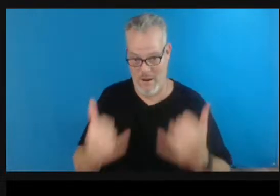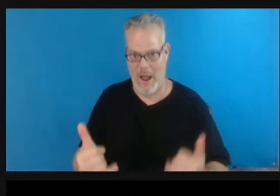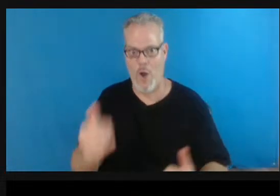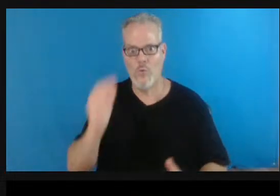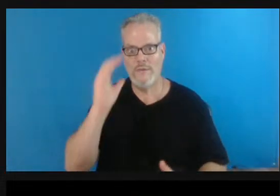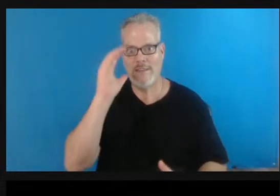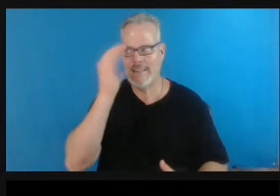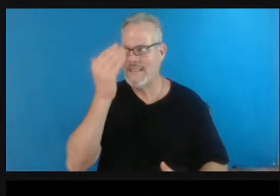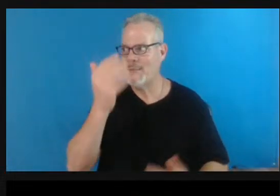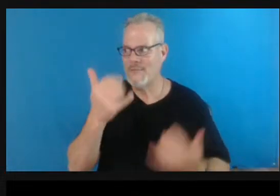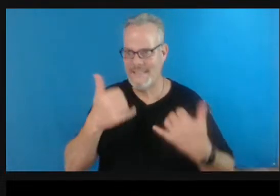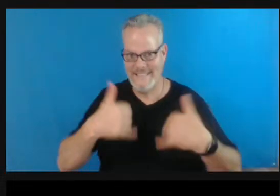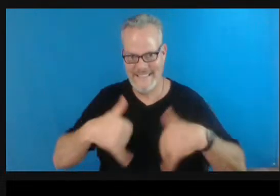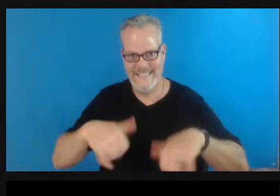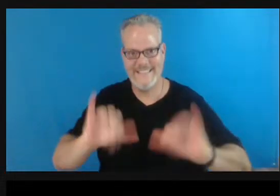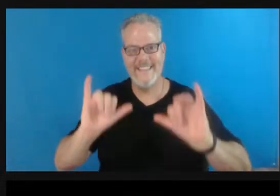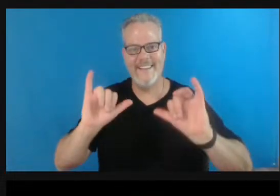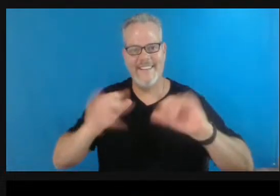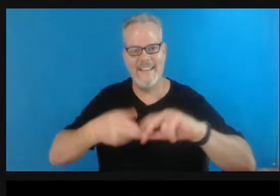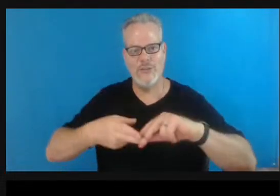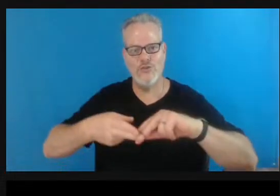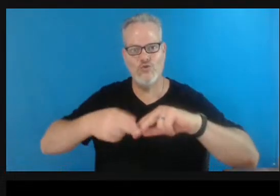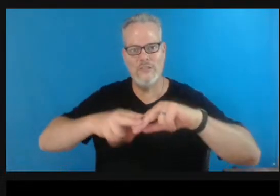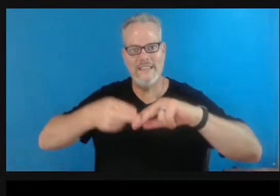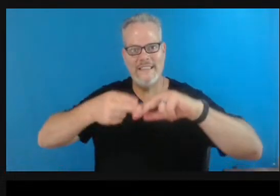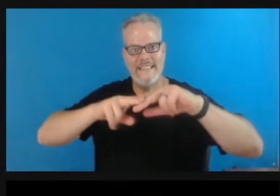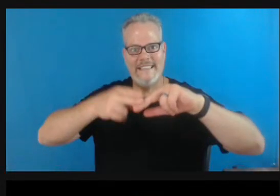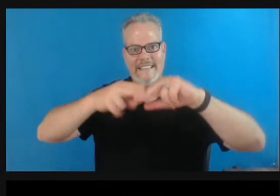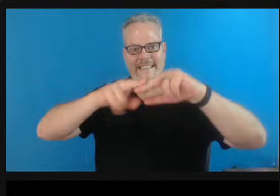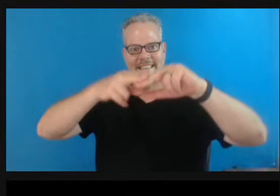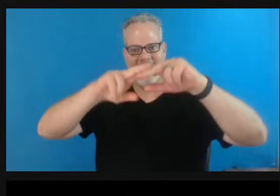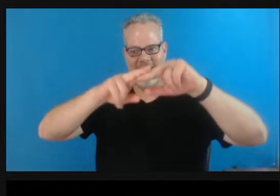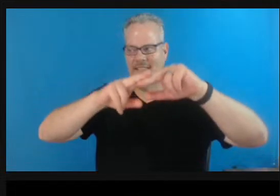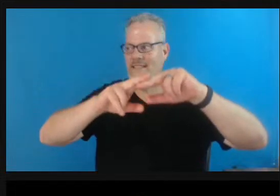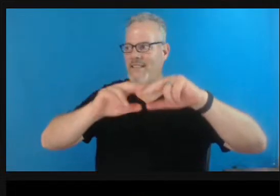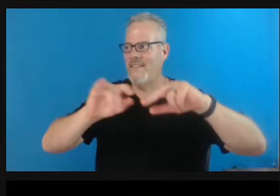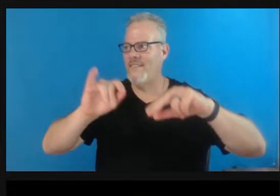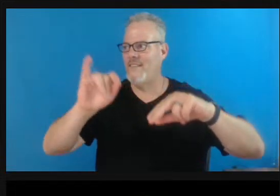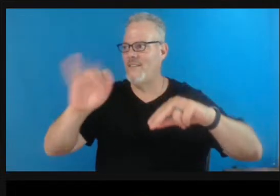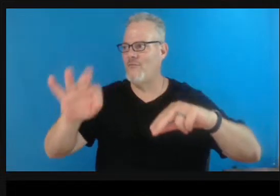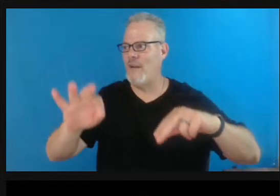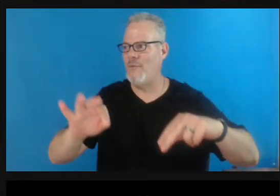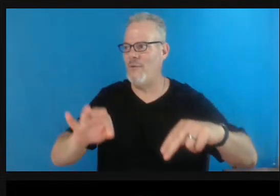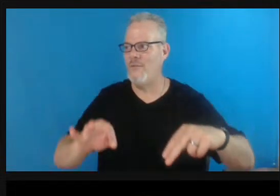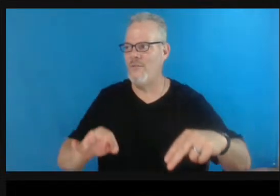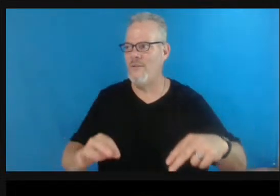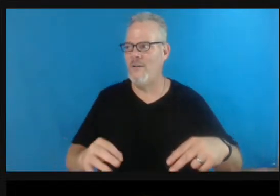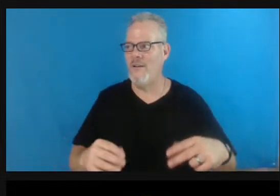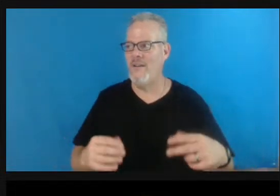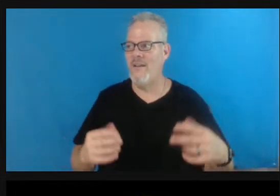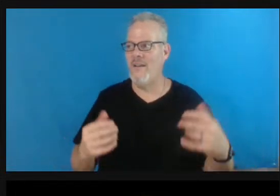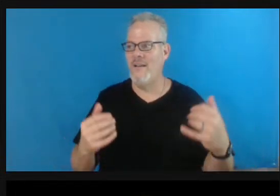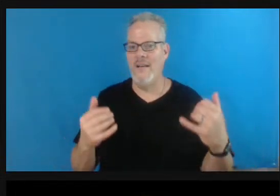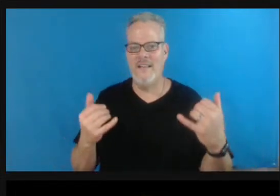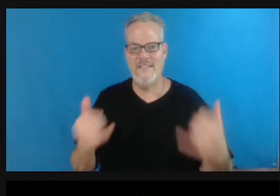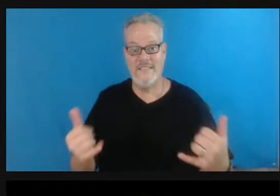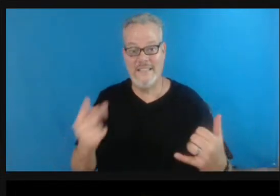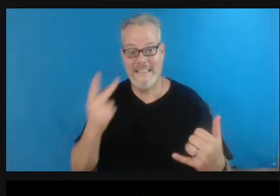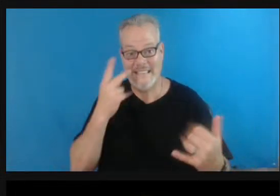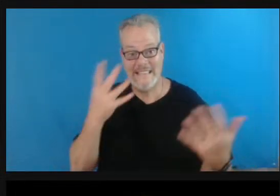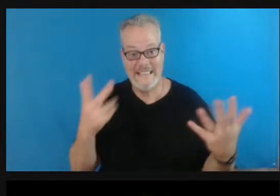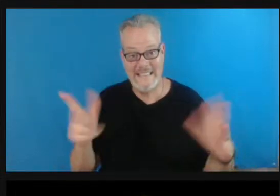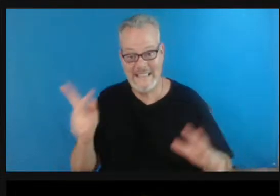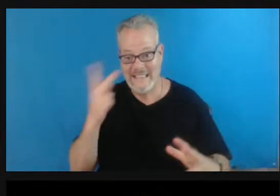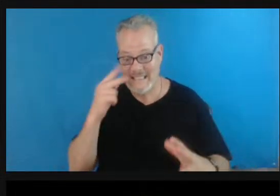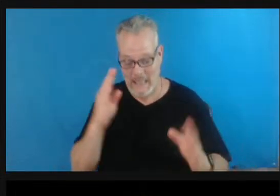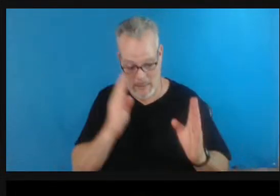this higher increasing trend. If it were to start going down and remaining low down, you might start to believe that the pattern